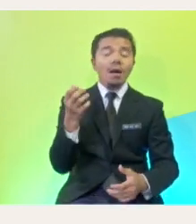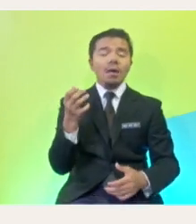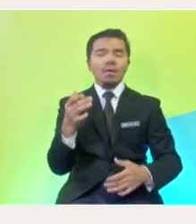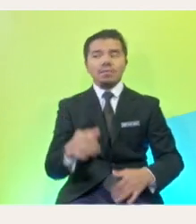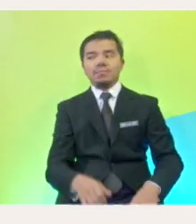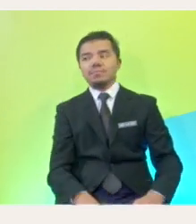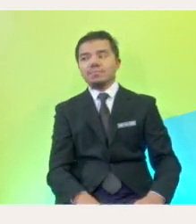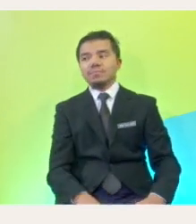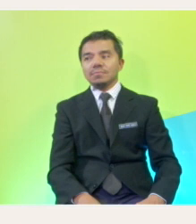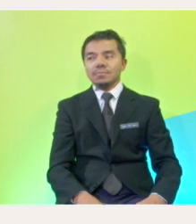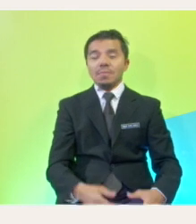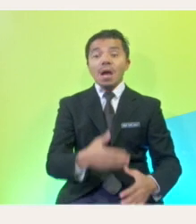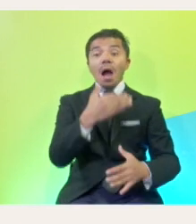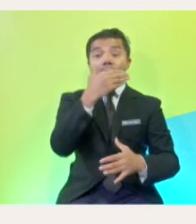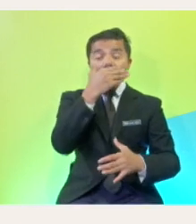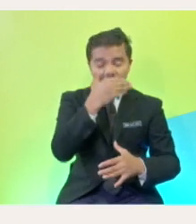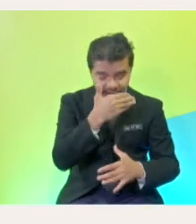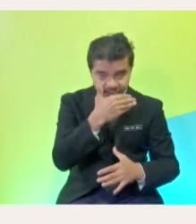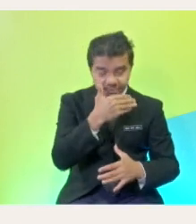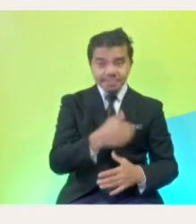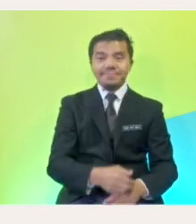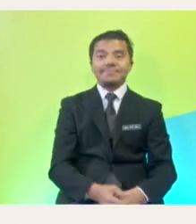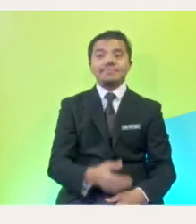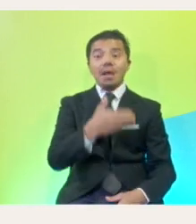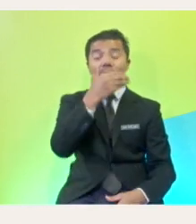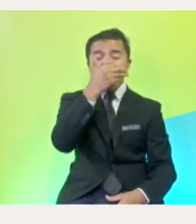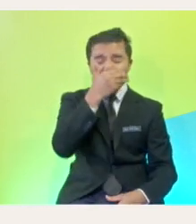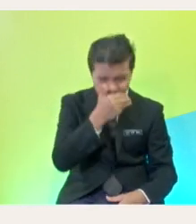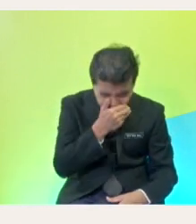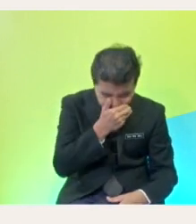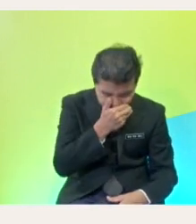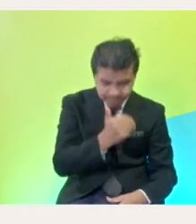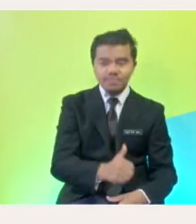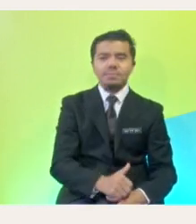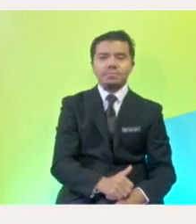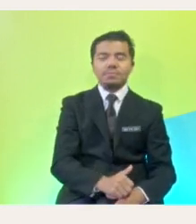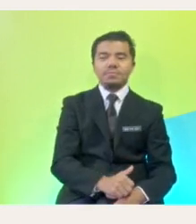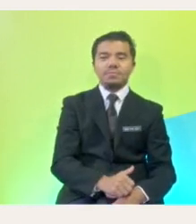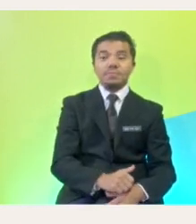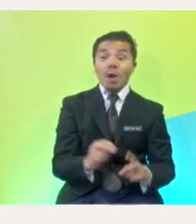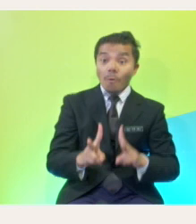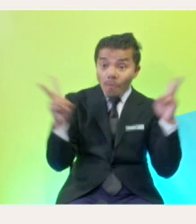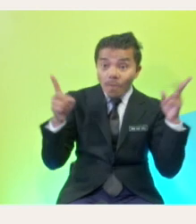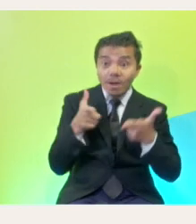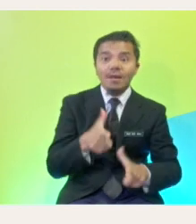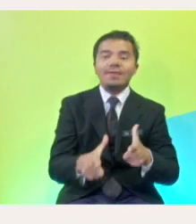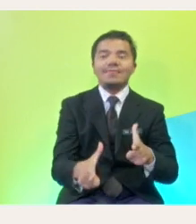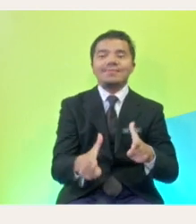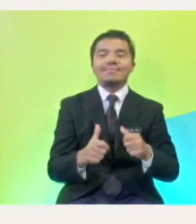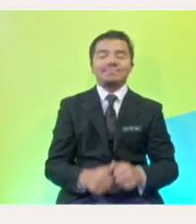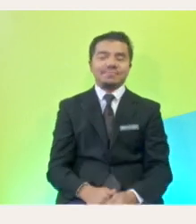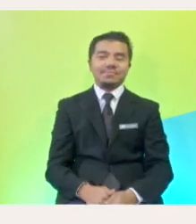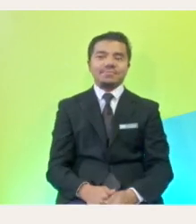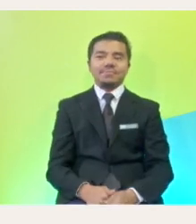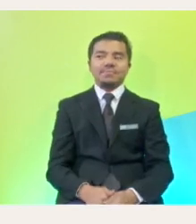is sneezing when dust enters the nostrils, right? Yep. You will say, "Ach!" for very fast. Sometimes the dusty, then